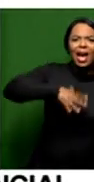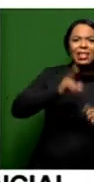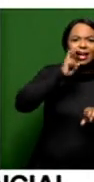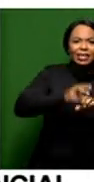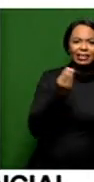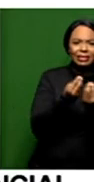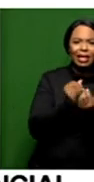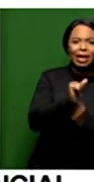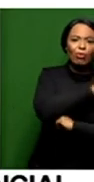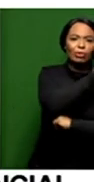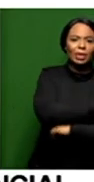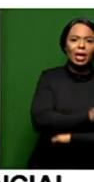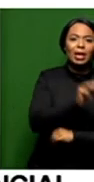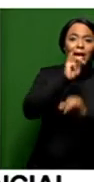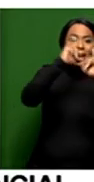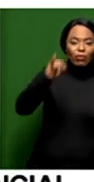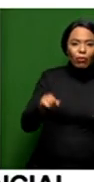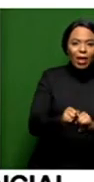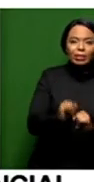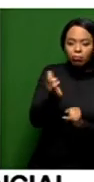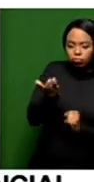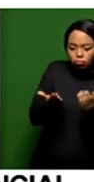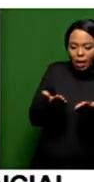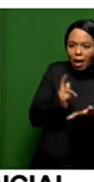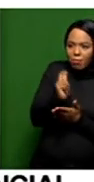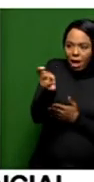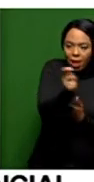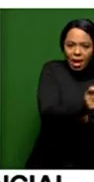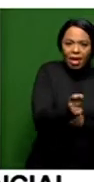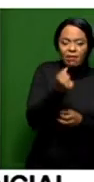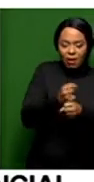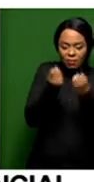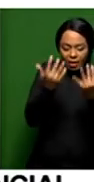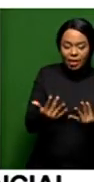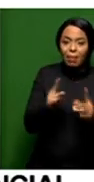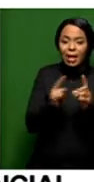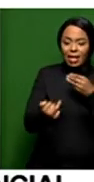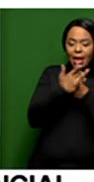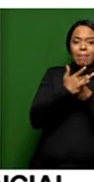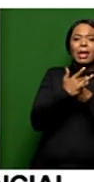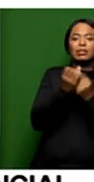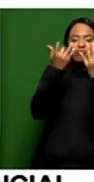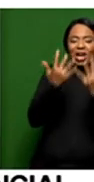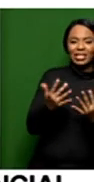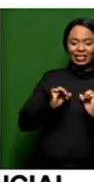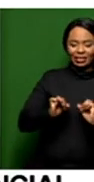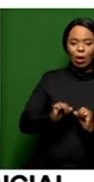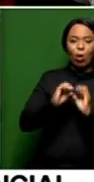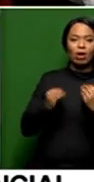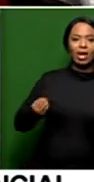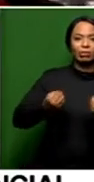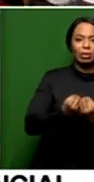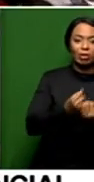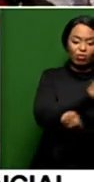had to carry those invoices and ensure that they are paid in the current financial year, which obviously had an impact on the overall budget of the